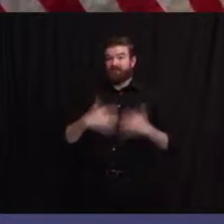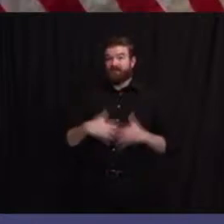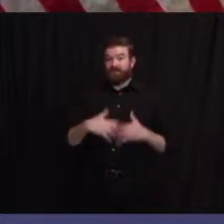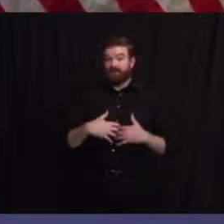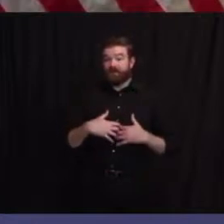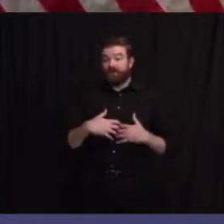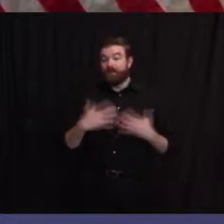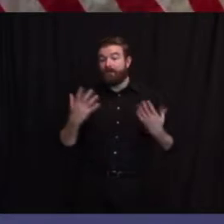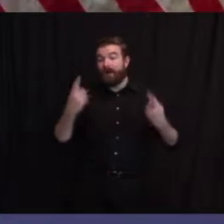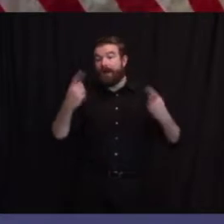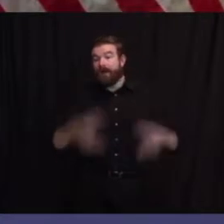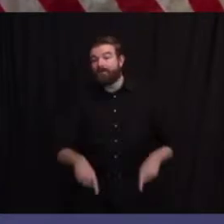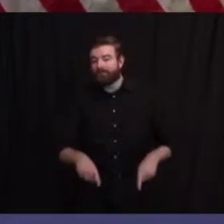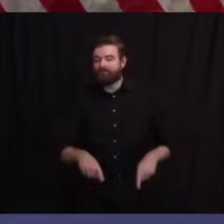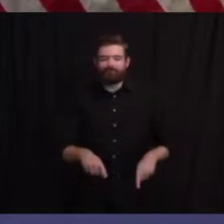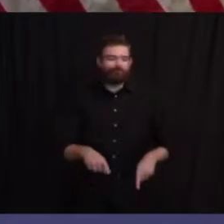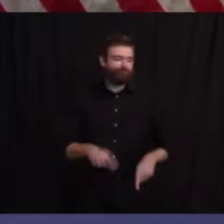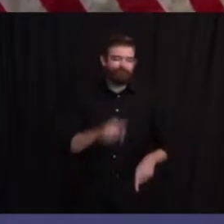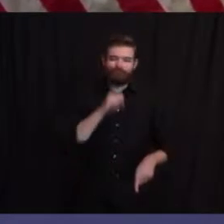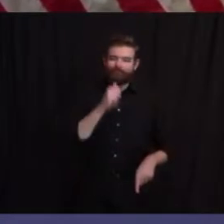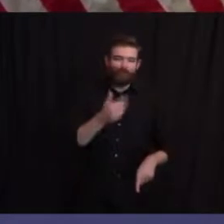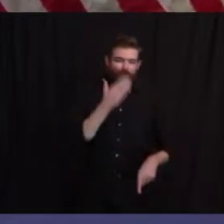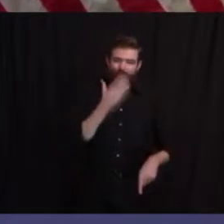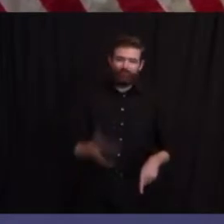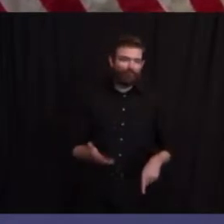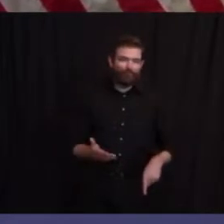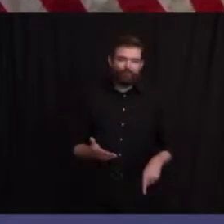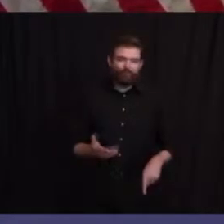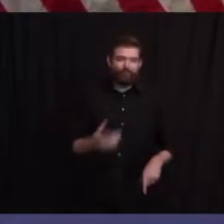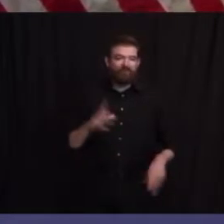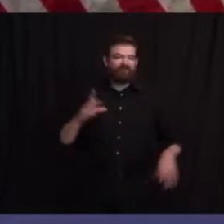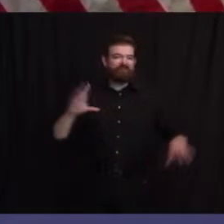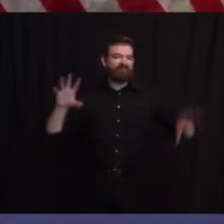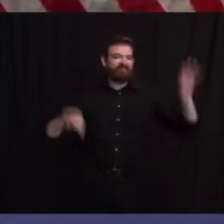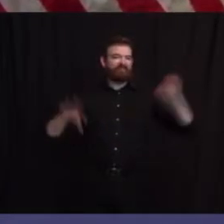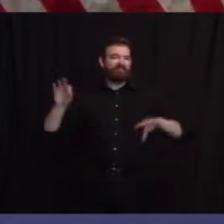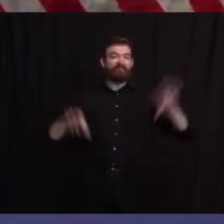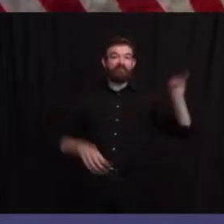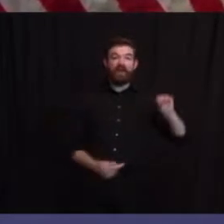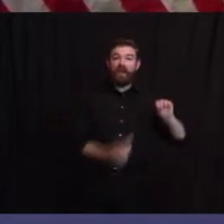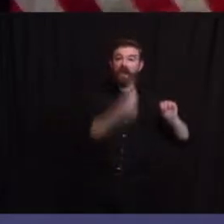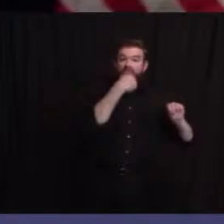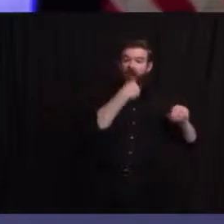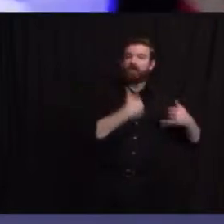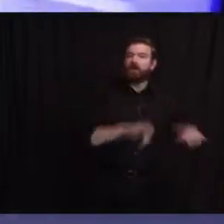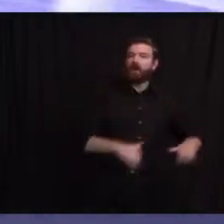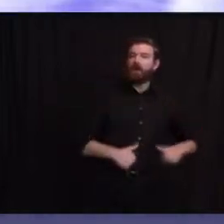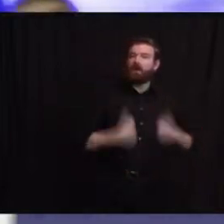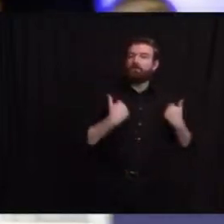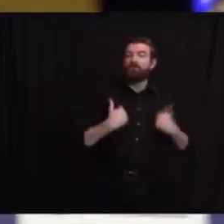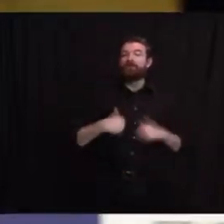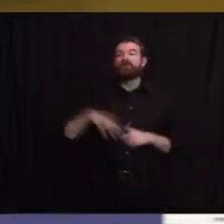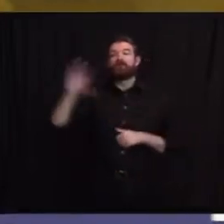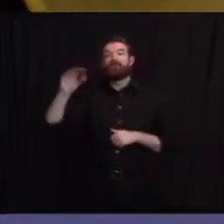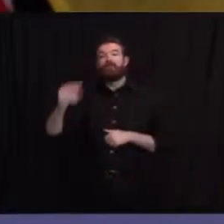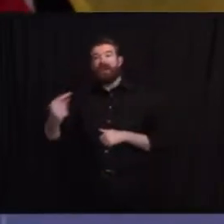least a 50-50 proposition. But I don't want to, as I've just done, practice without a license. Yeah, it's such an individual circumstance given